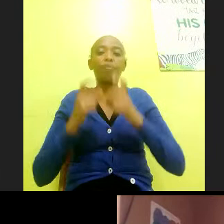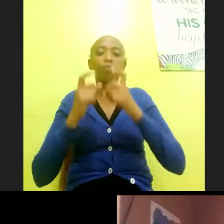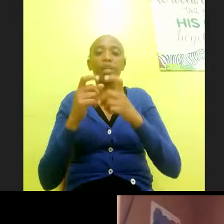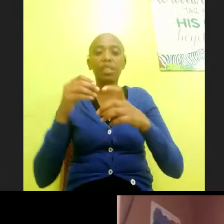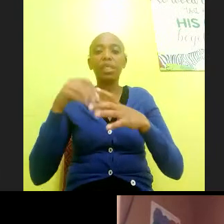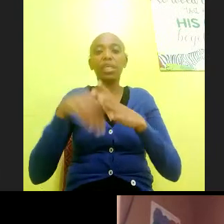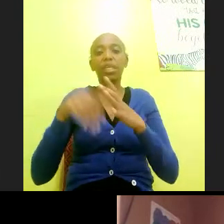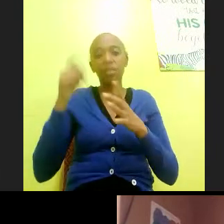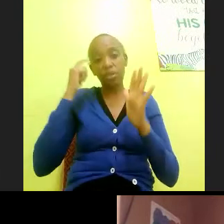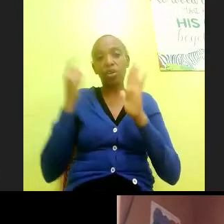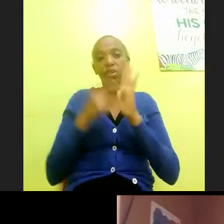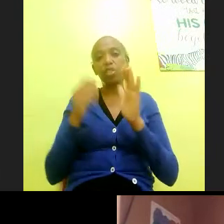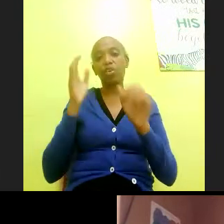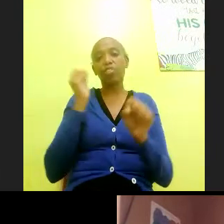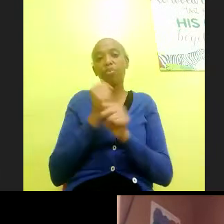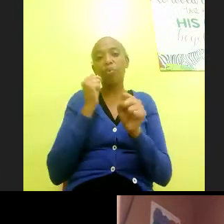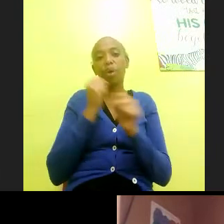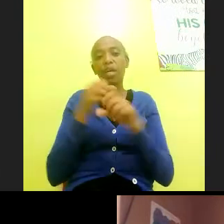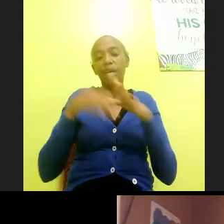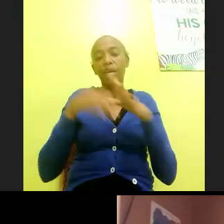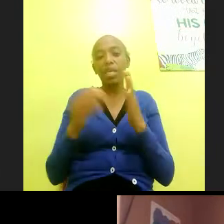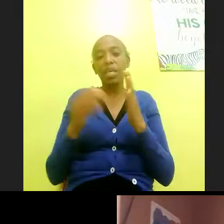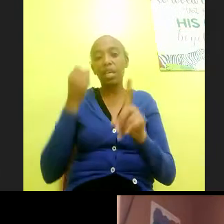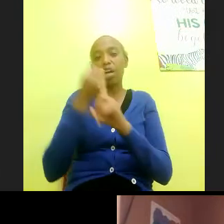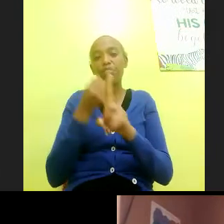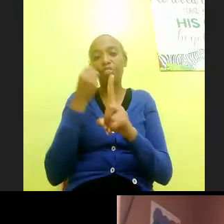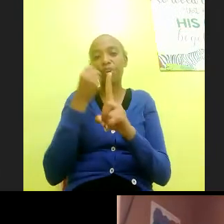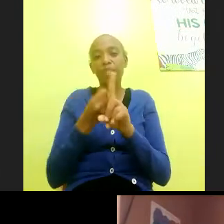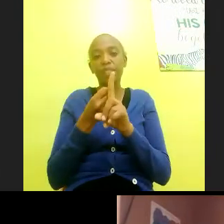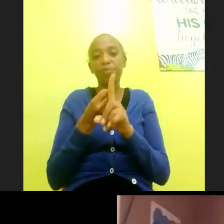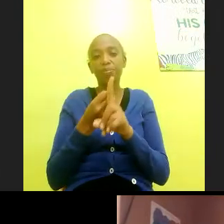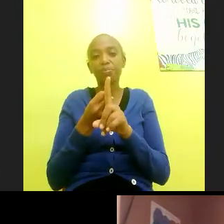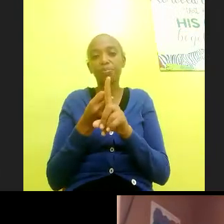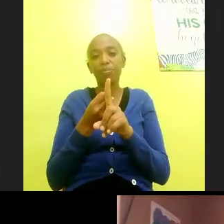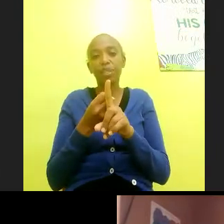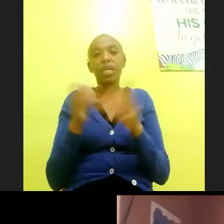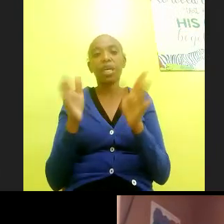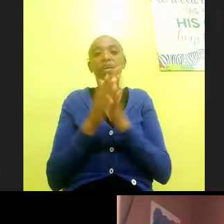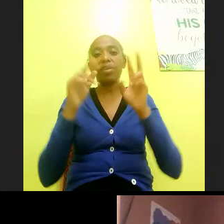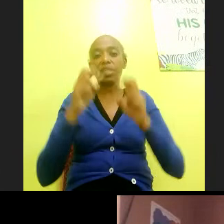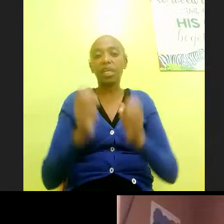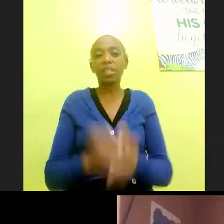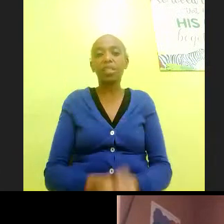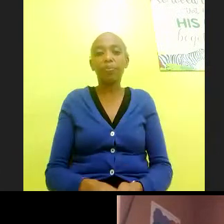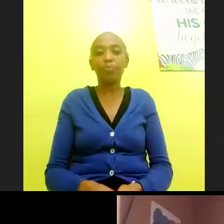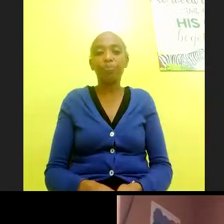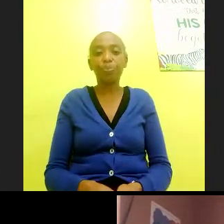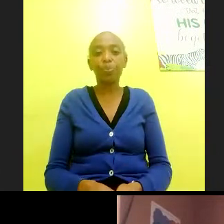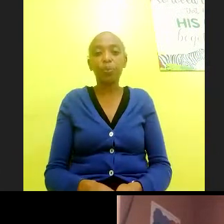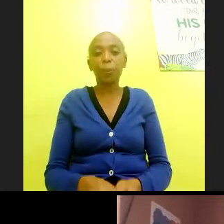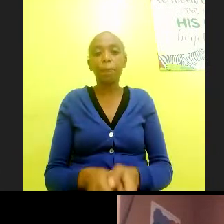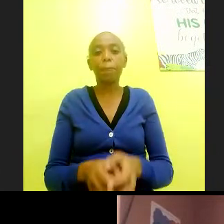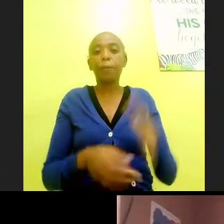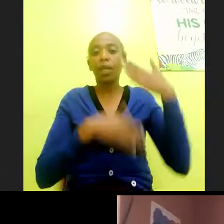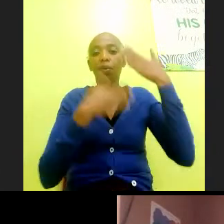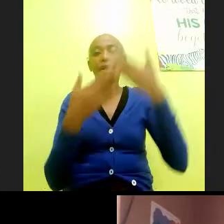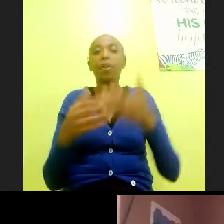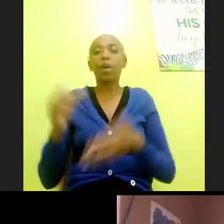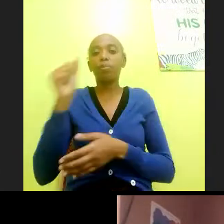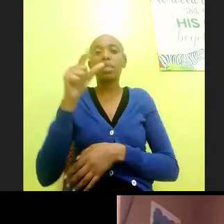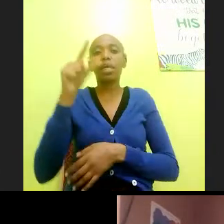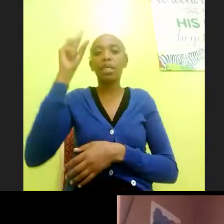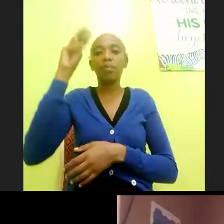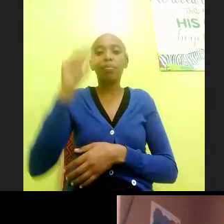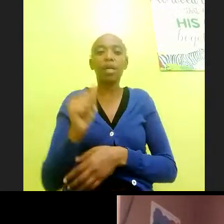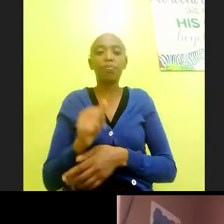recognition of her work in advocacy and research. So without further ado, welcome Salima, the floor is